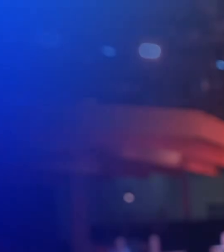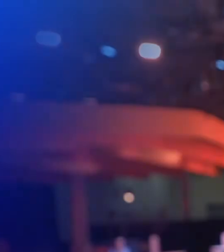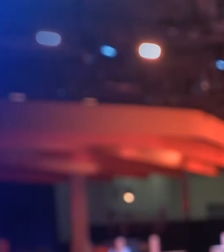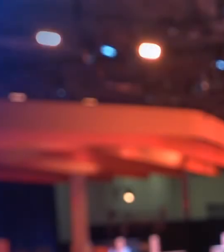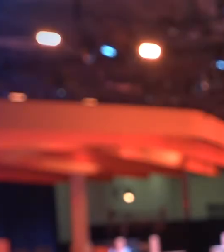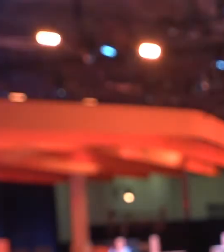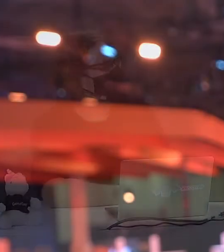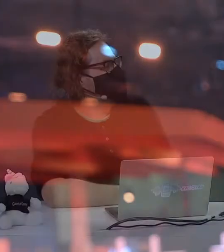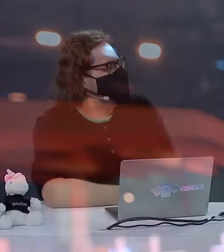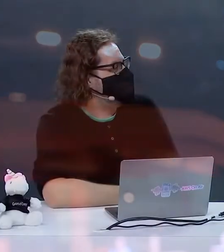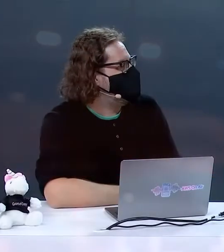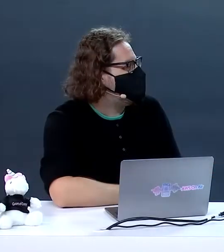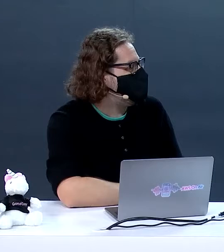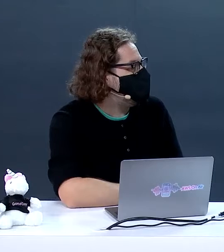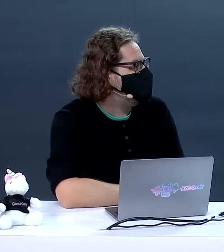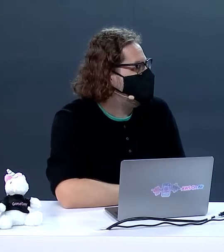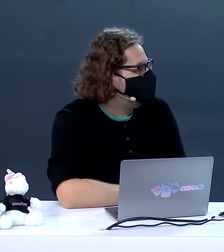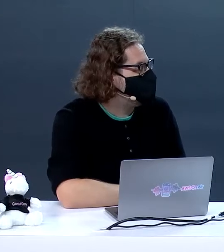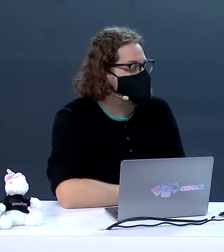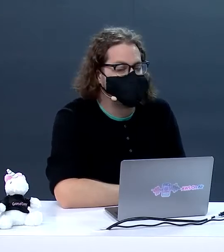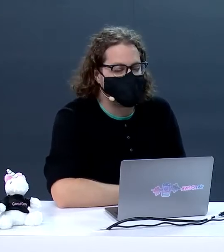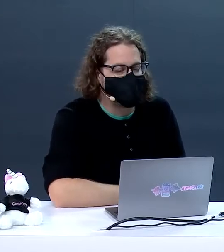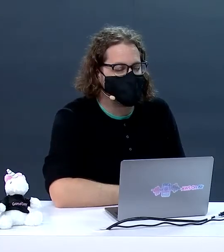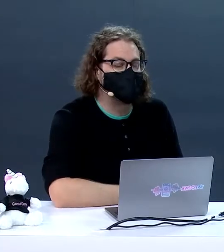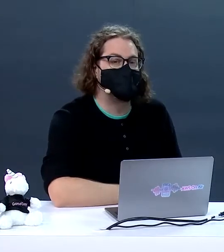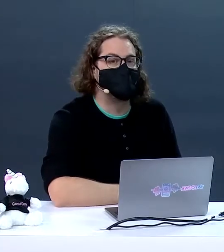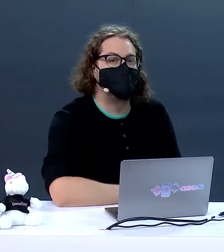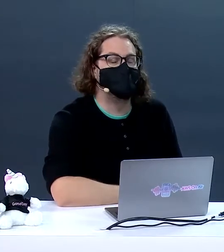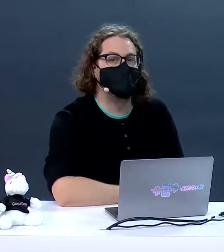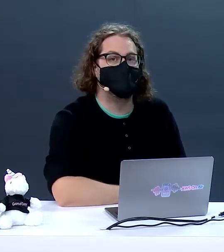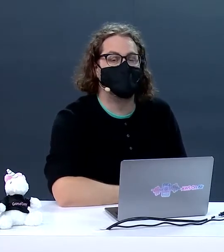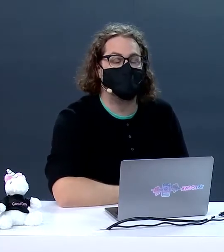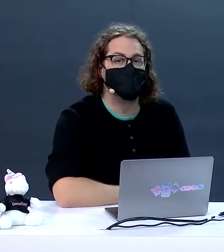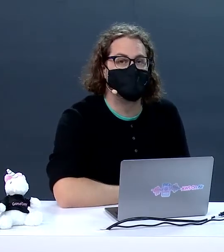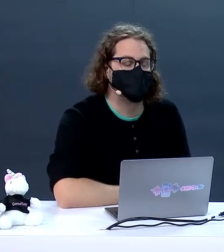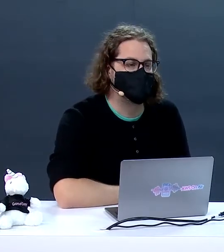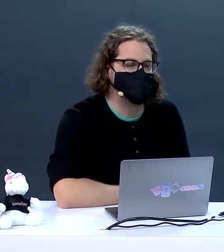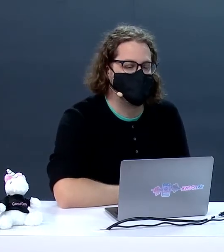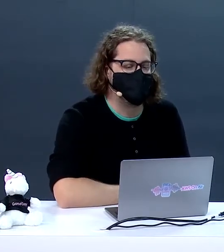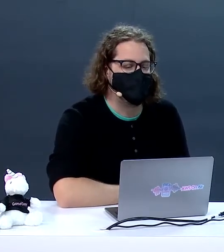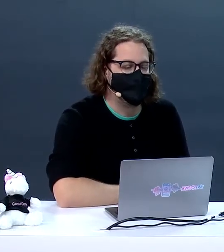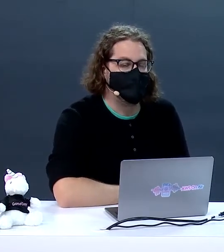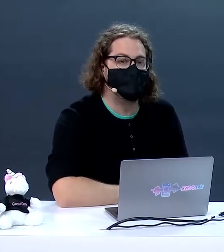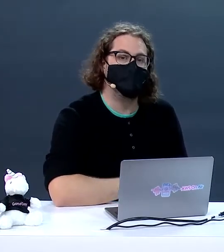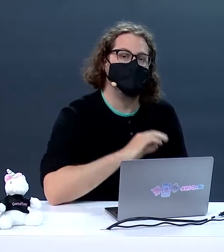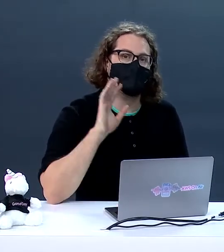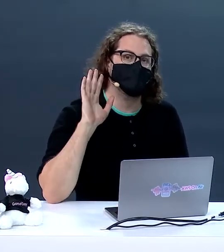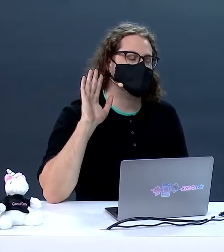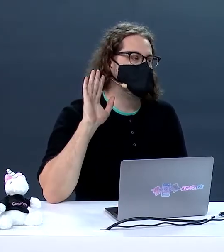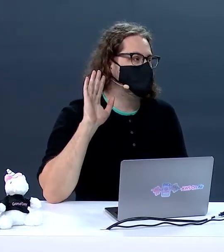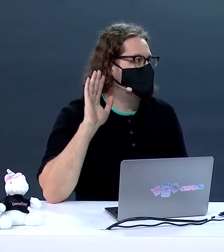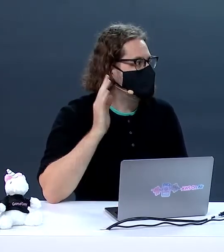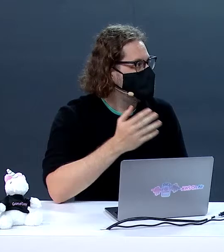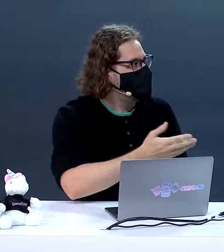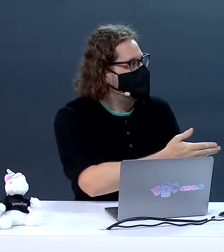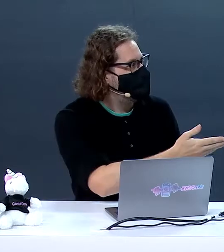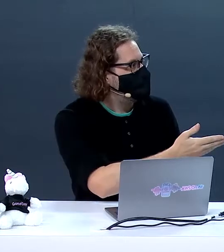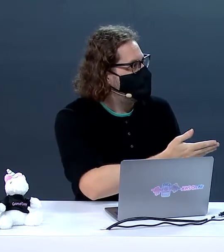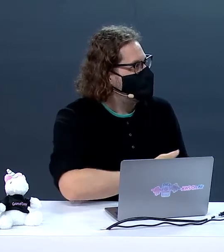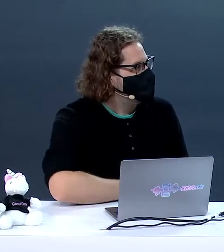Um, in the meantime, we have another guest to talk about one of the launches from today. I'm your host, Nathan